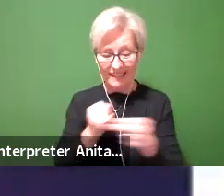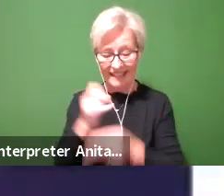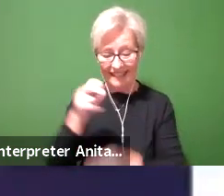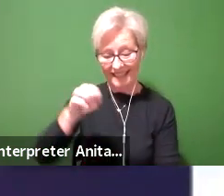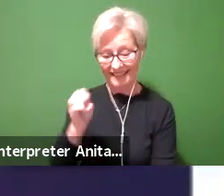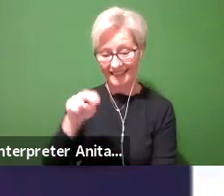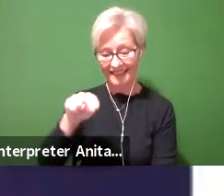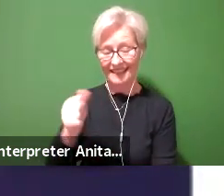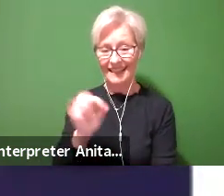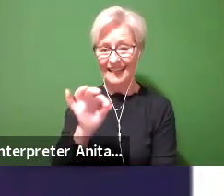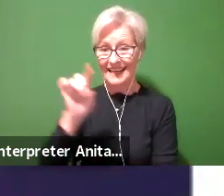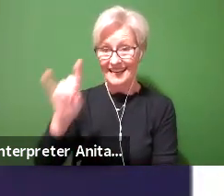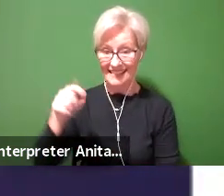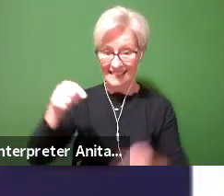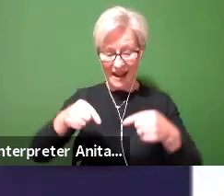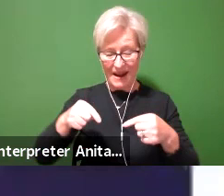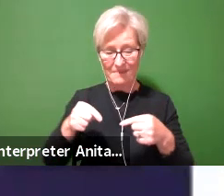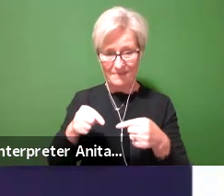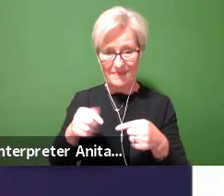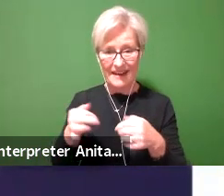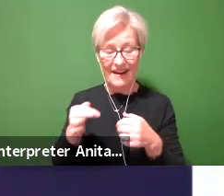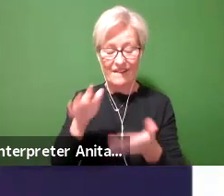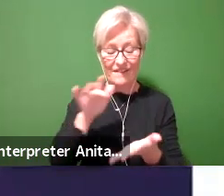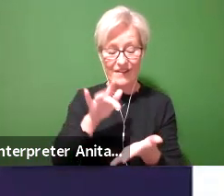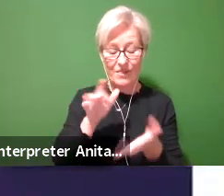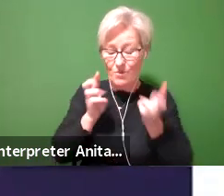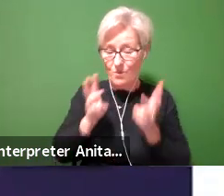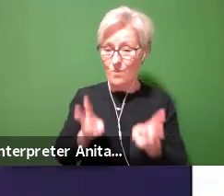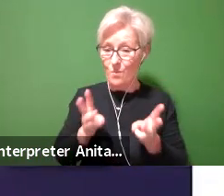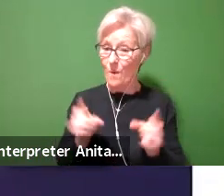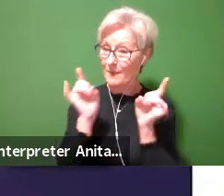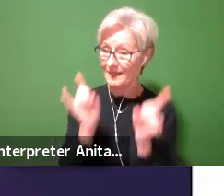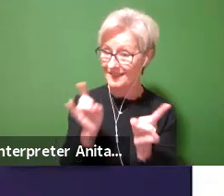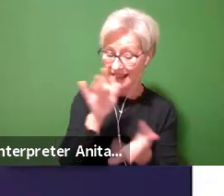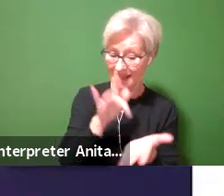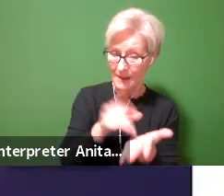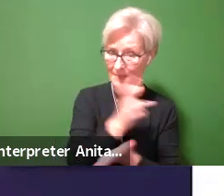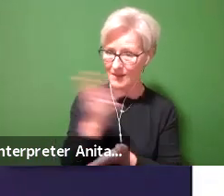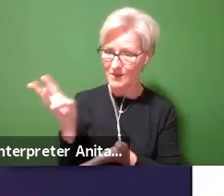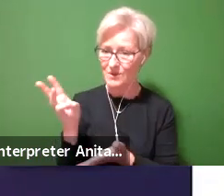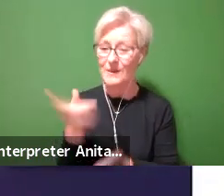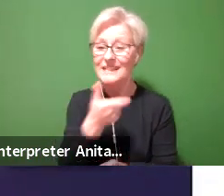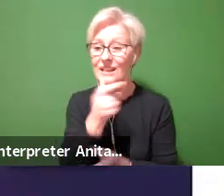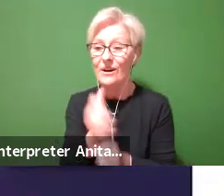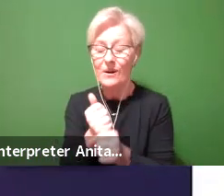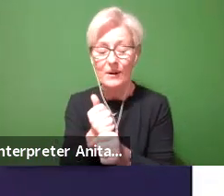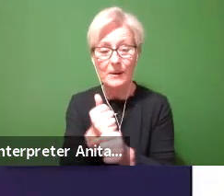on behalf of a group of women's health physios in the Midwest to speak to you about the role of women's health physiotherapy in